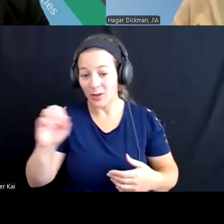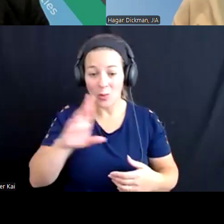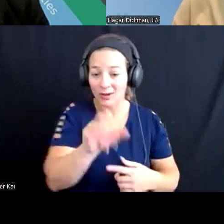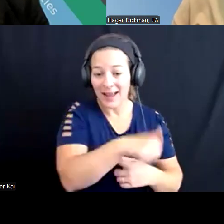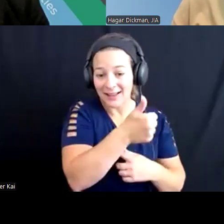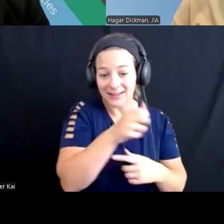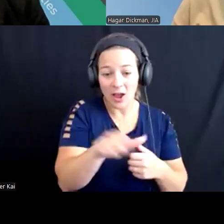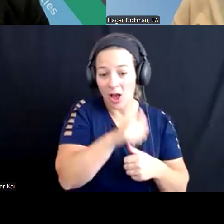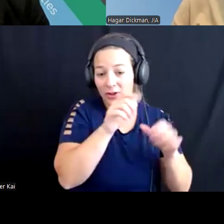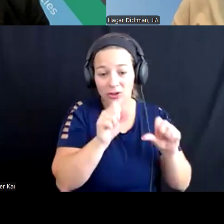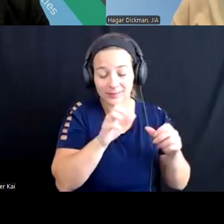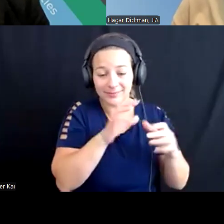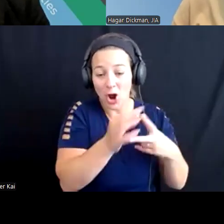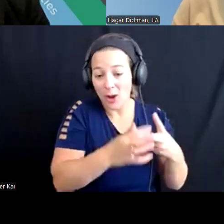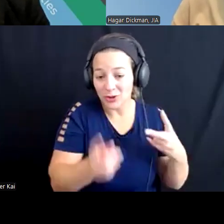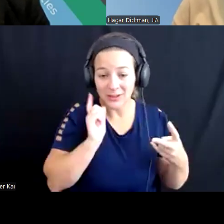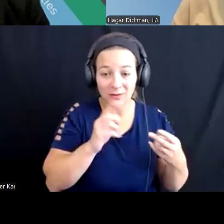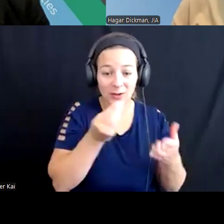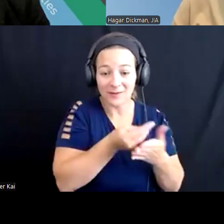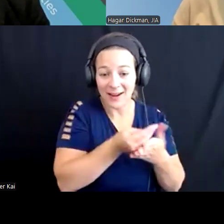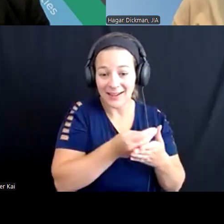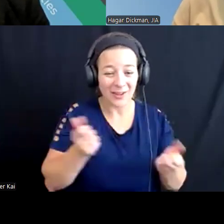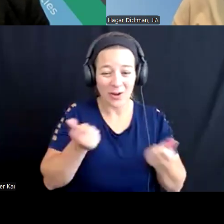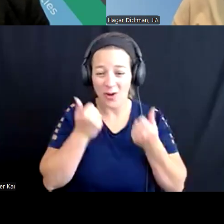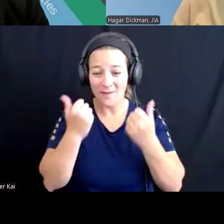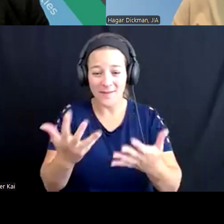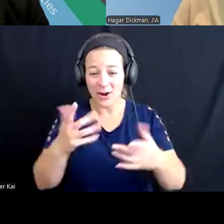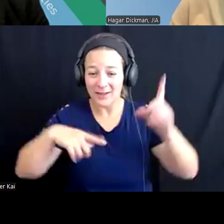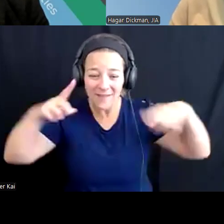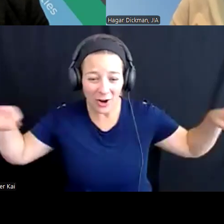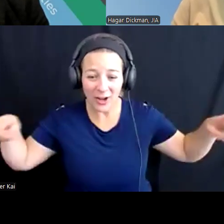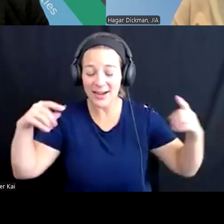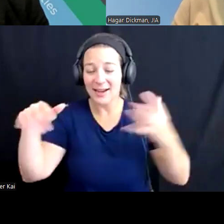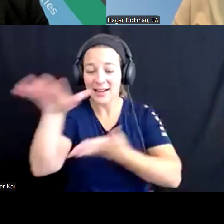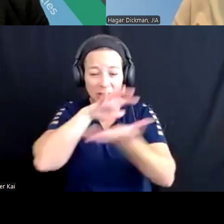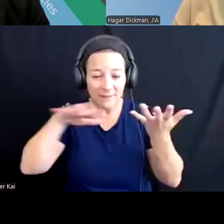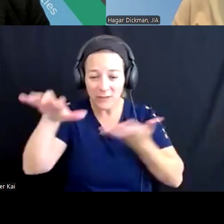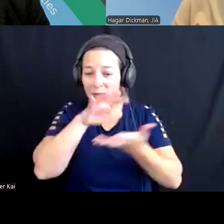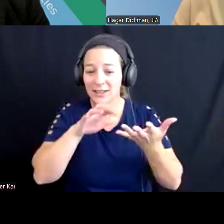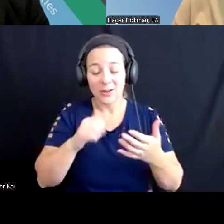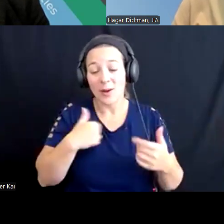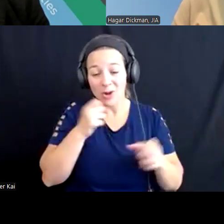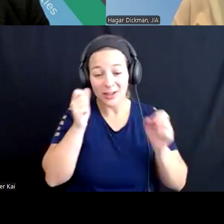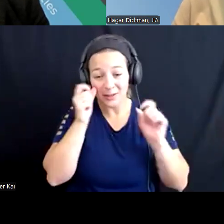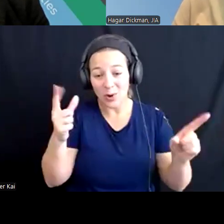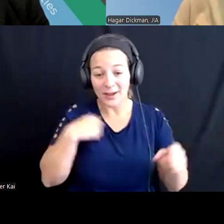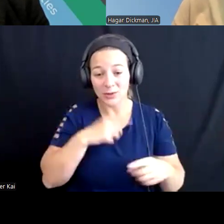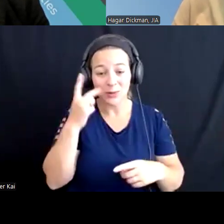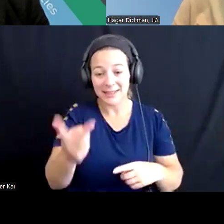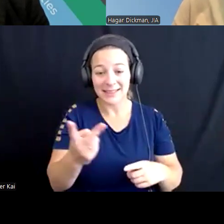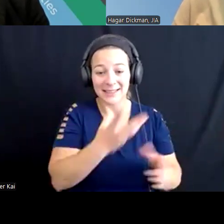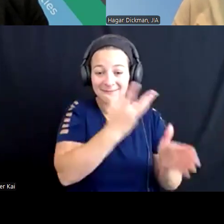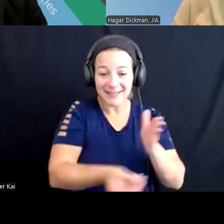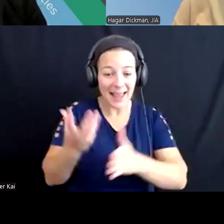of funding streams, are varied and uncoordinated and confusing. So it's not a surprise that we're seeing significant disparities in both access